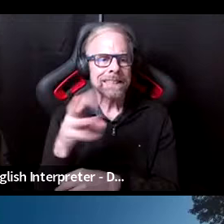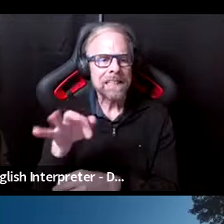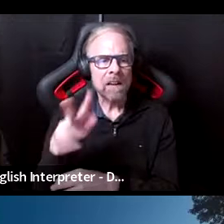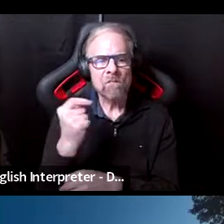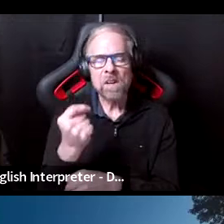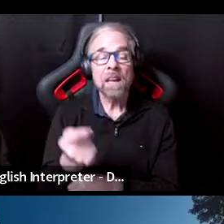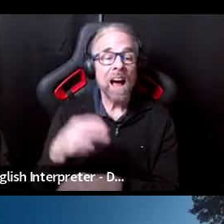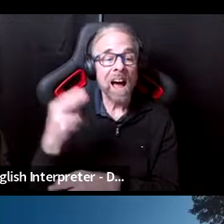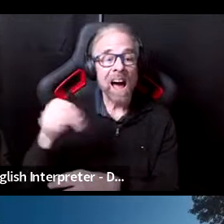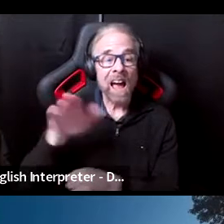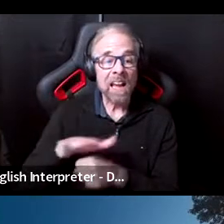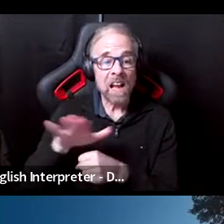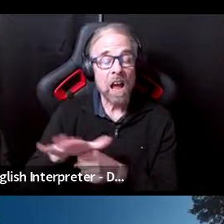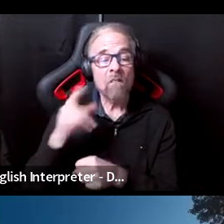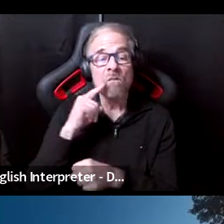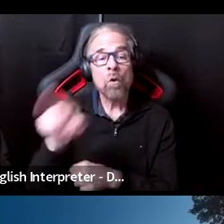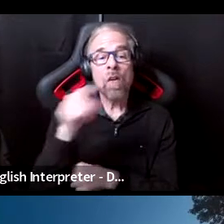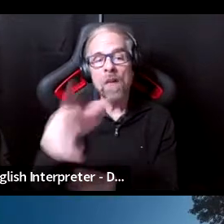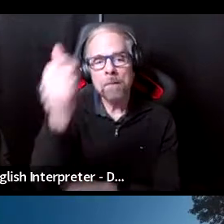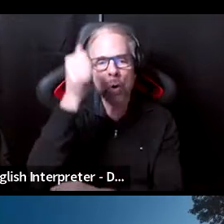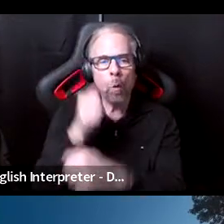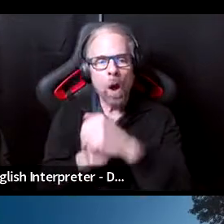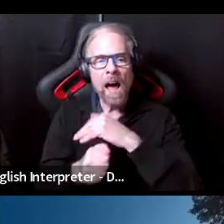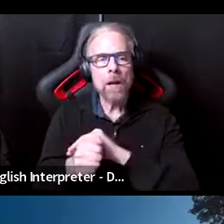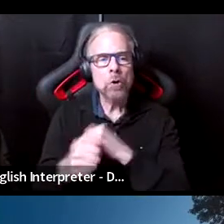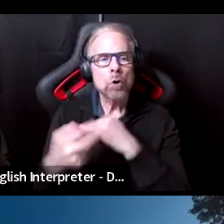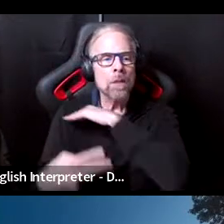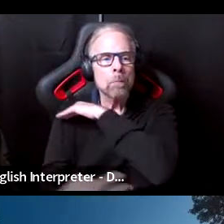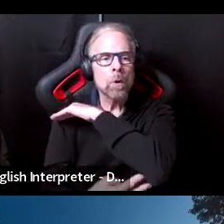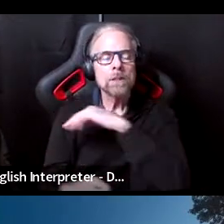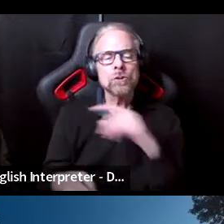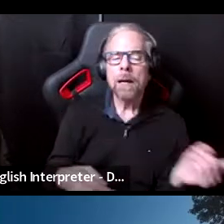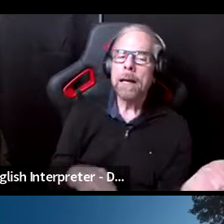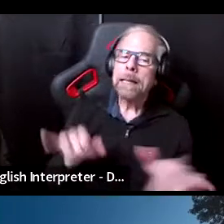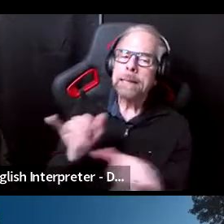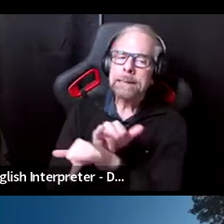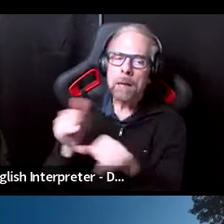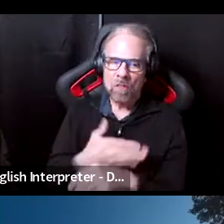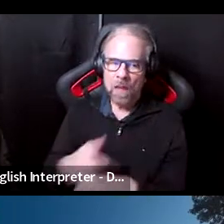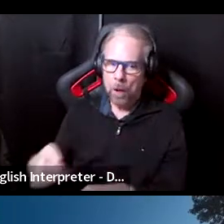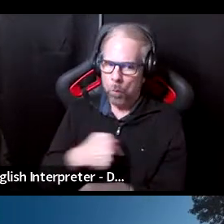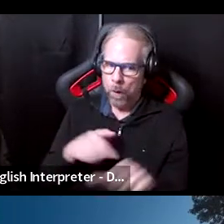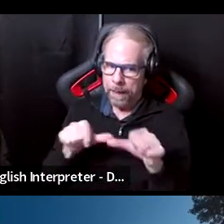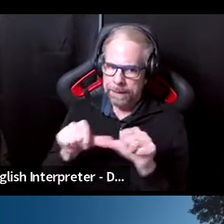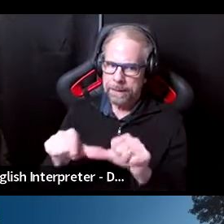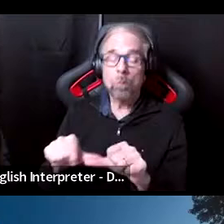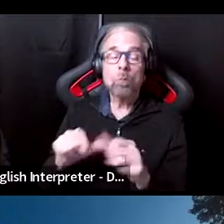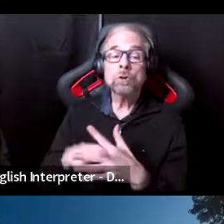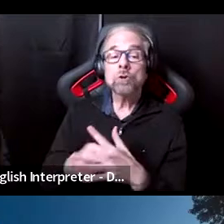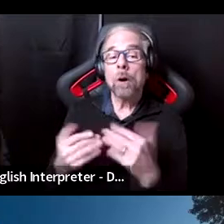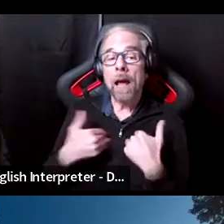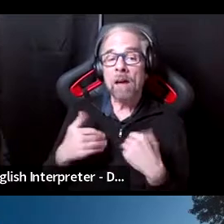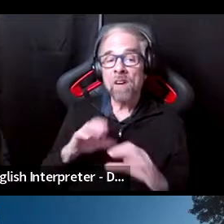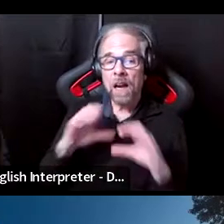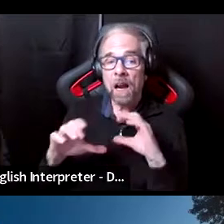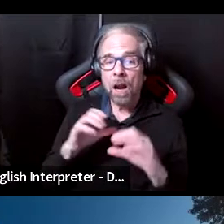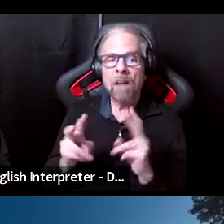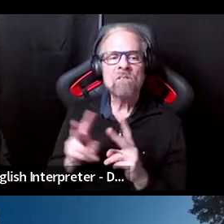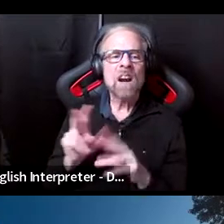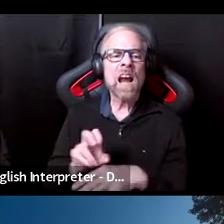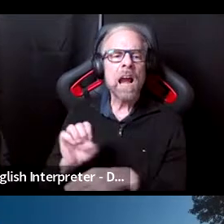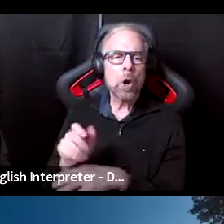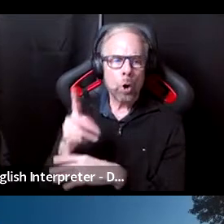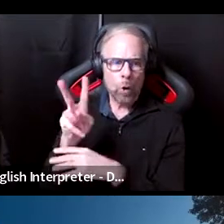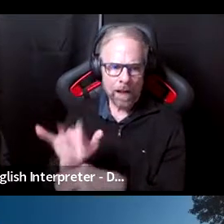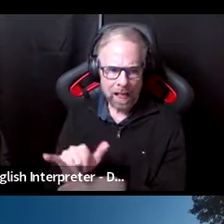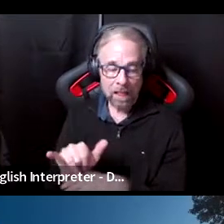pass under the bridge? Yeah, not so. It's same thing. We're continuing to have. We've started having conversations very early in